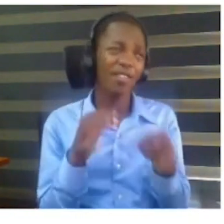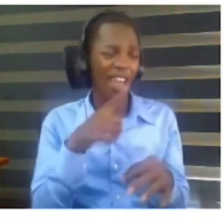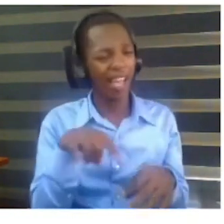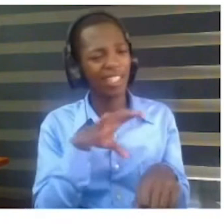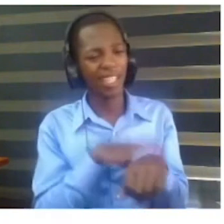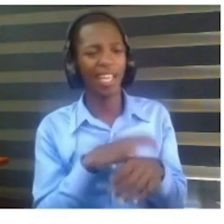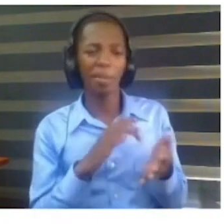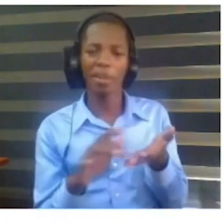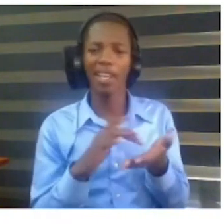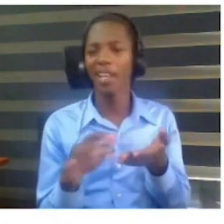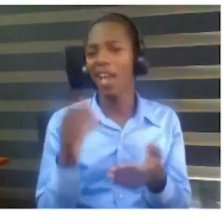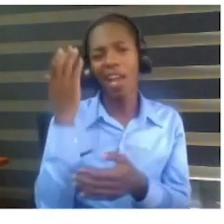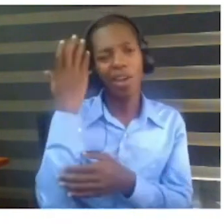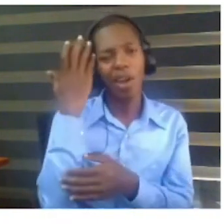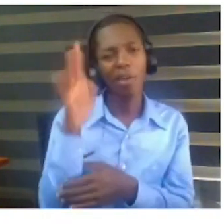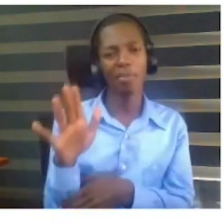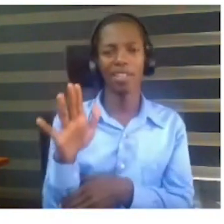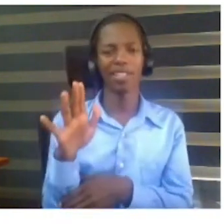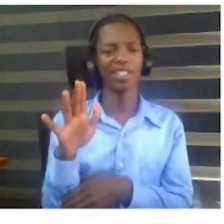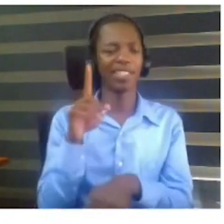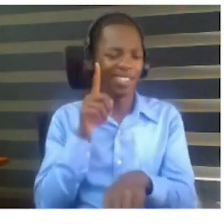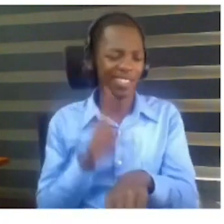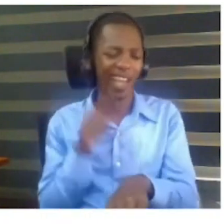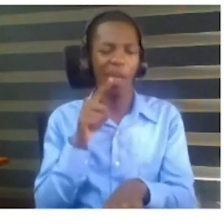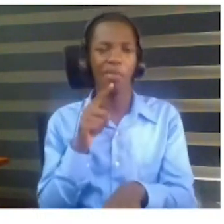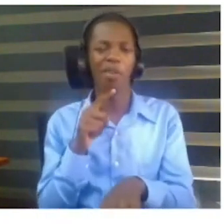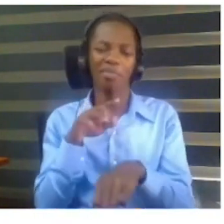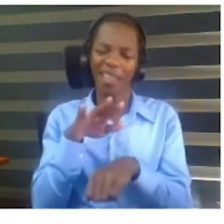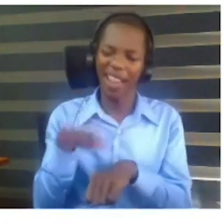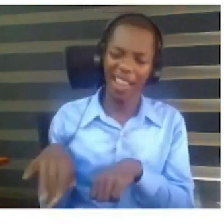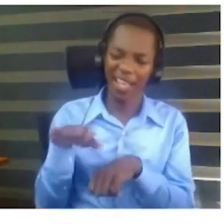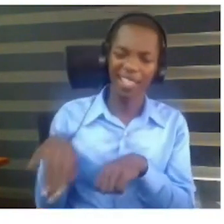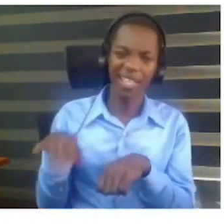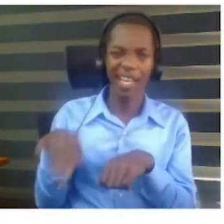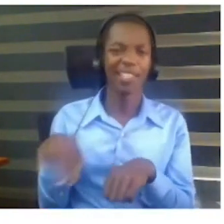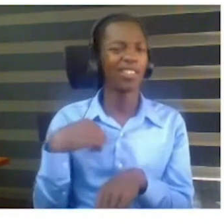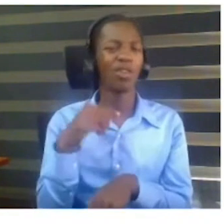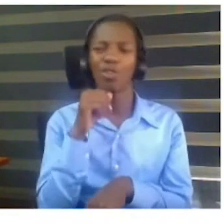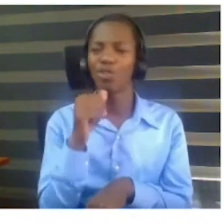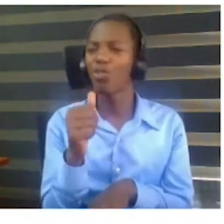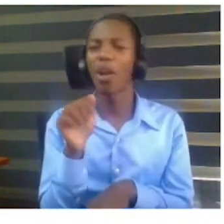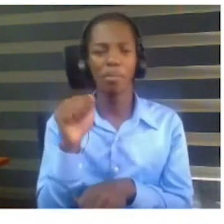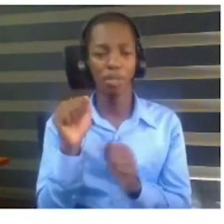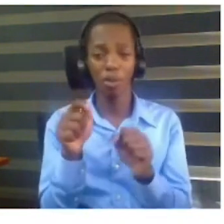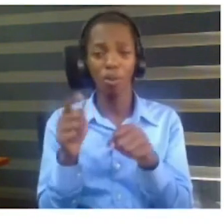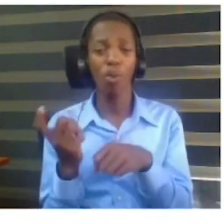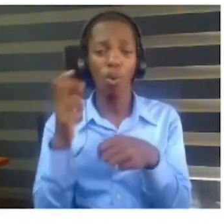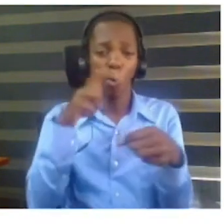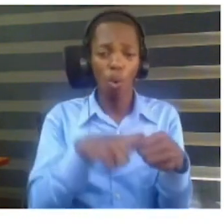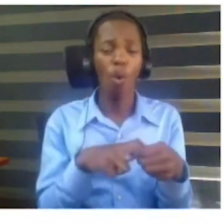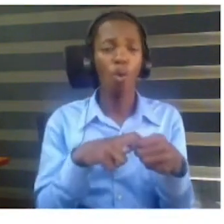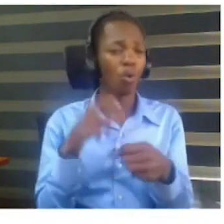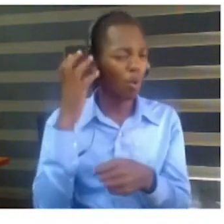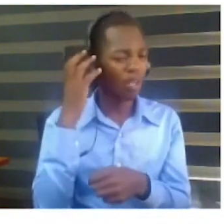don't think it would be on time and it'd probably be very delayed. Are you really sure you can go to college? Maybe you should think about